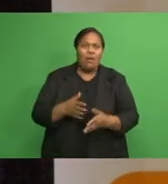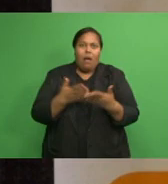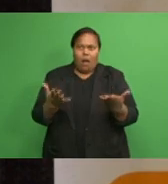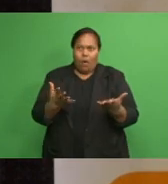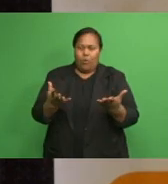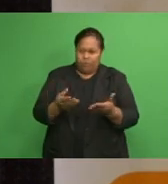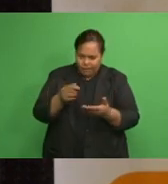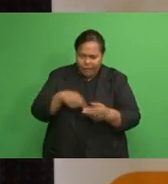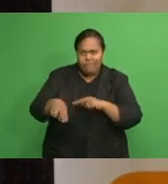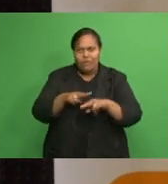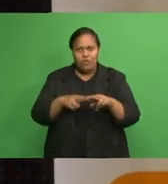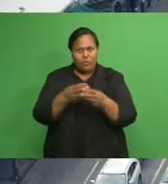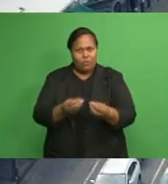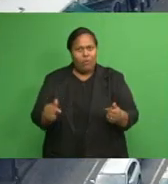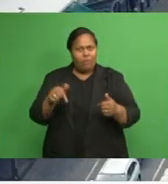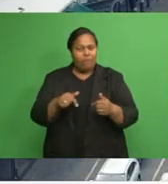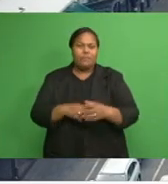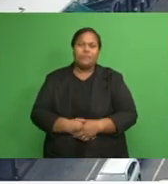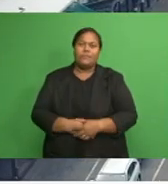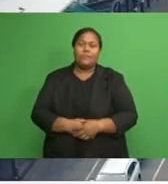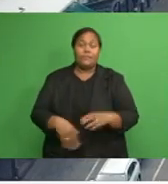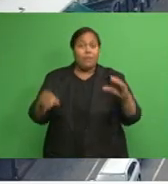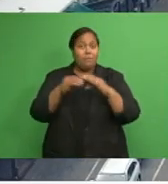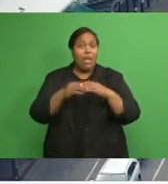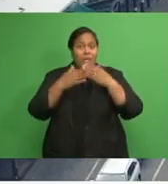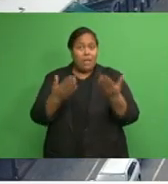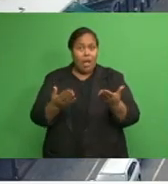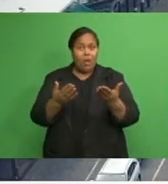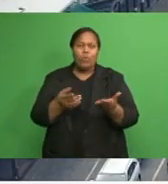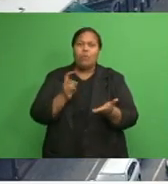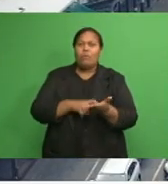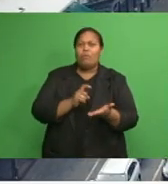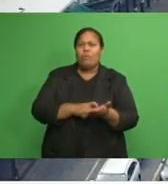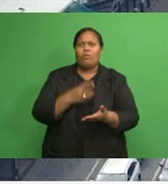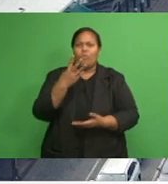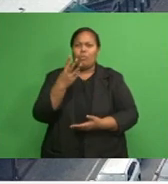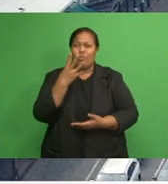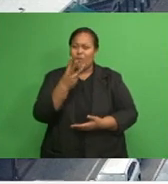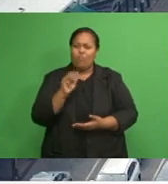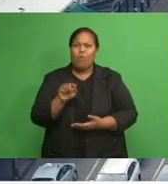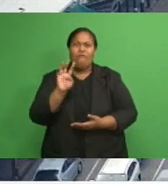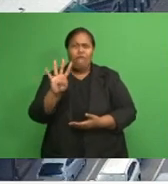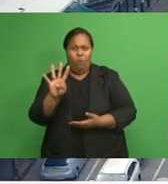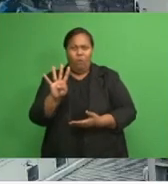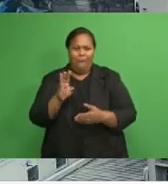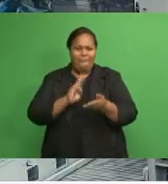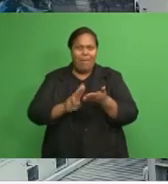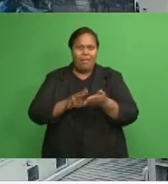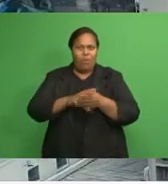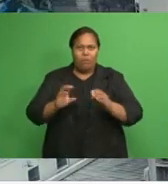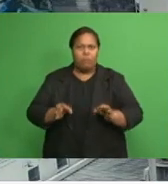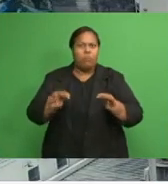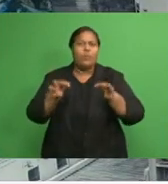are at the bottom 10%. The banks are now owed $3.4 billion in deferred payments accumulated since the soft